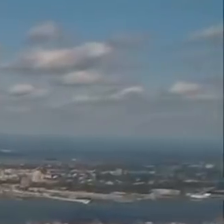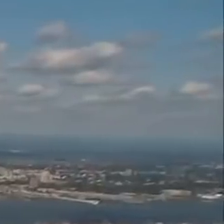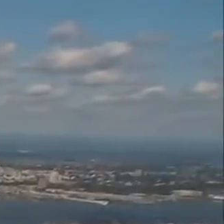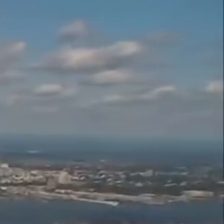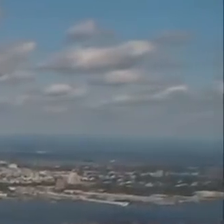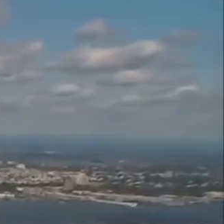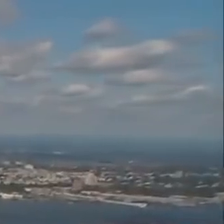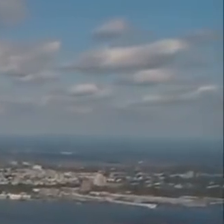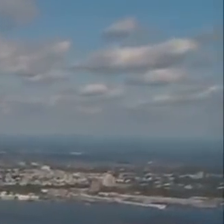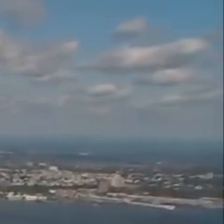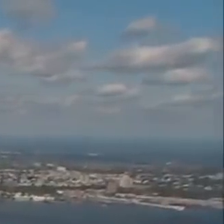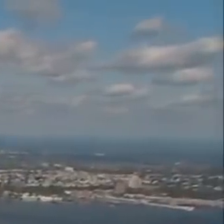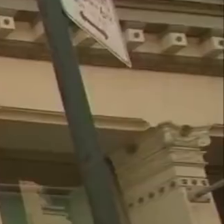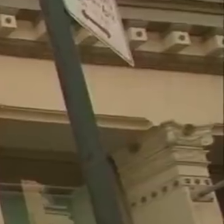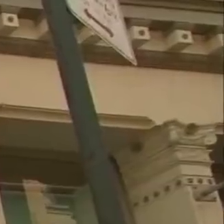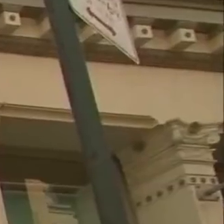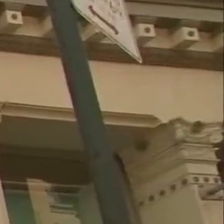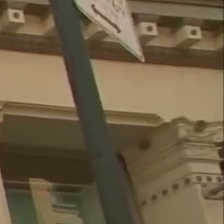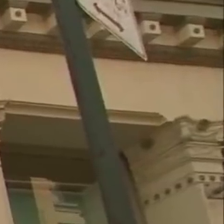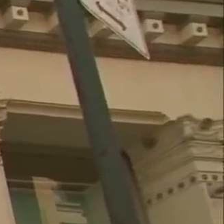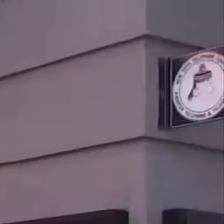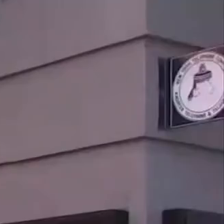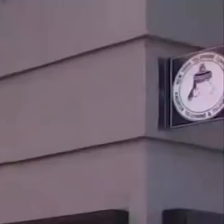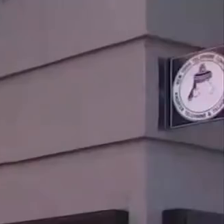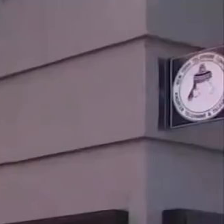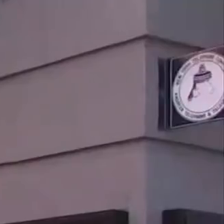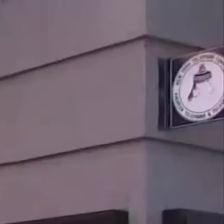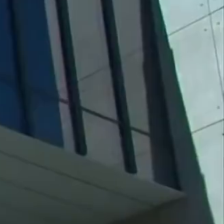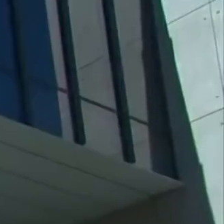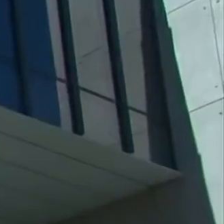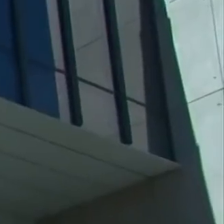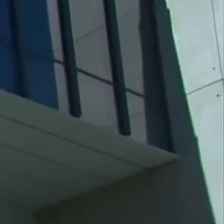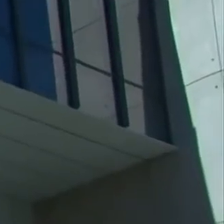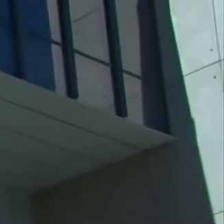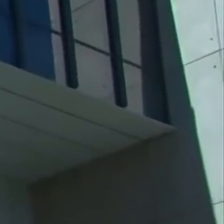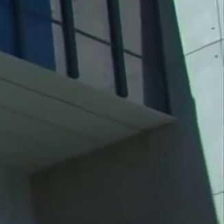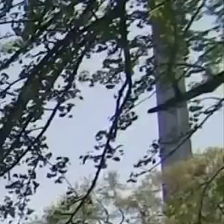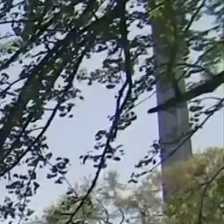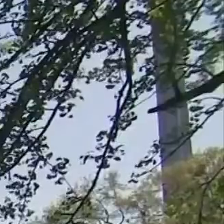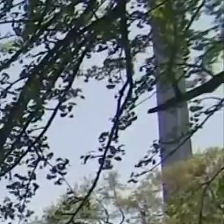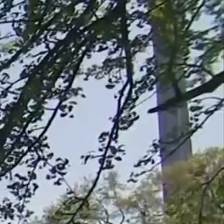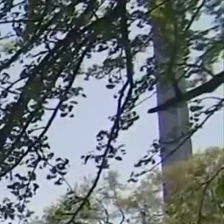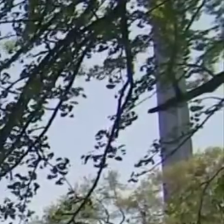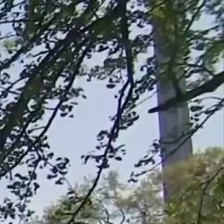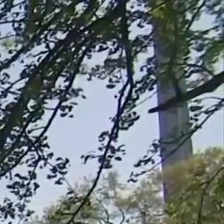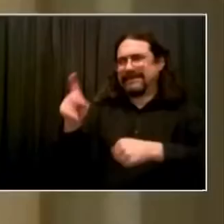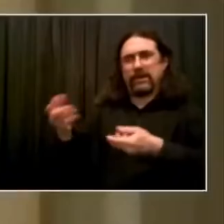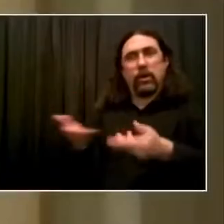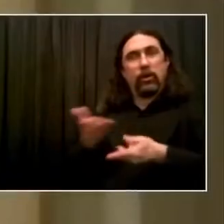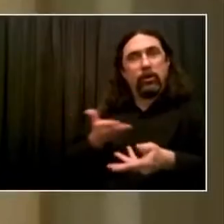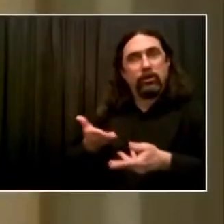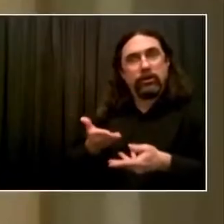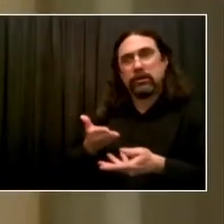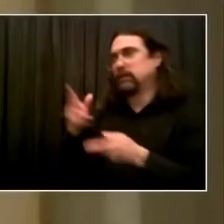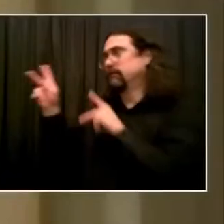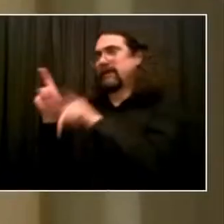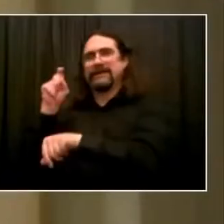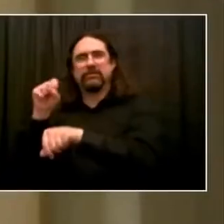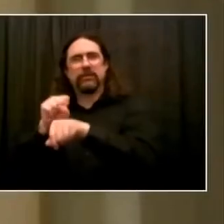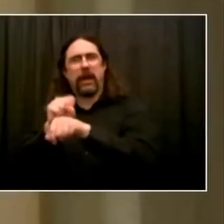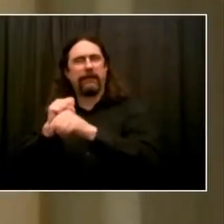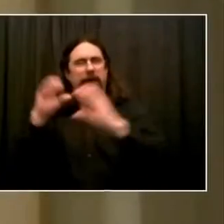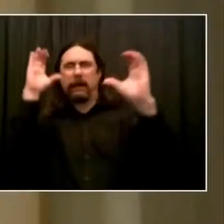The Big Apple's coming back. The shopping, the nightclubs, the museums, and the parks. We are in for one of